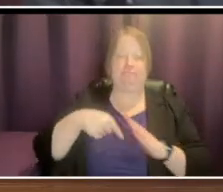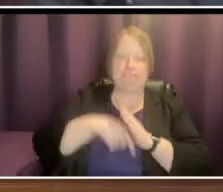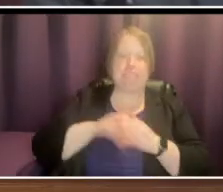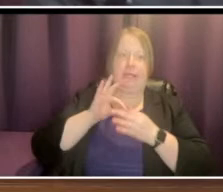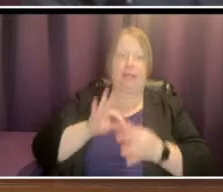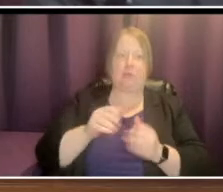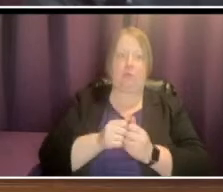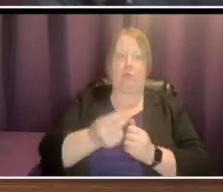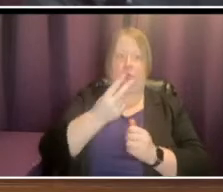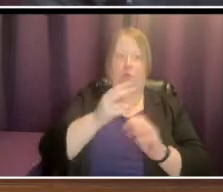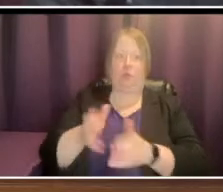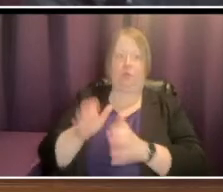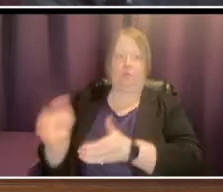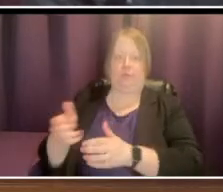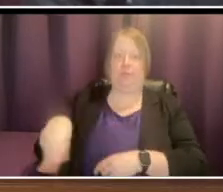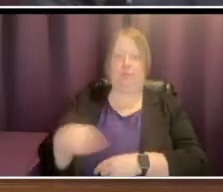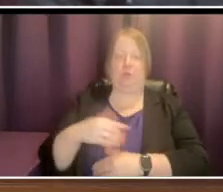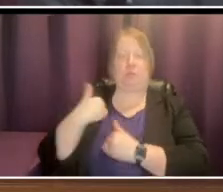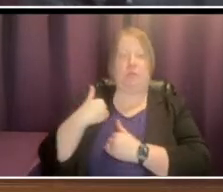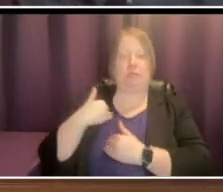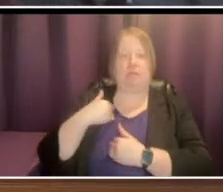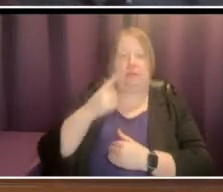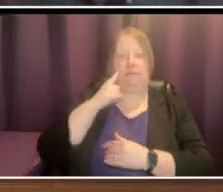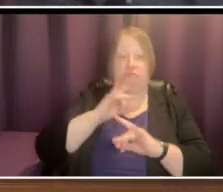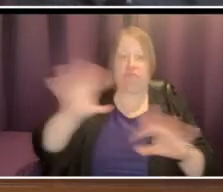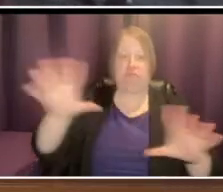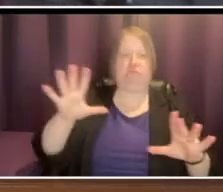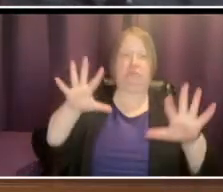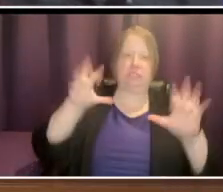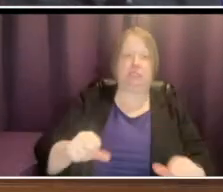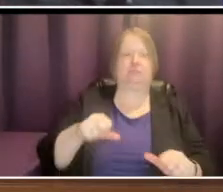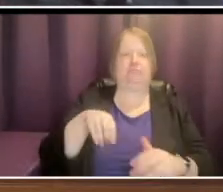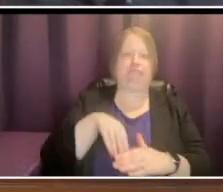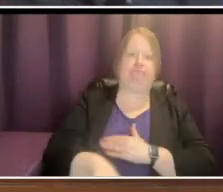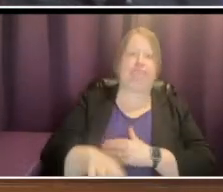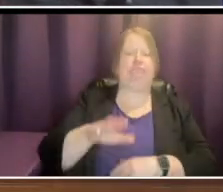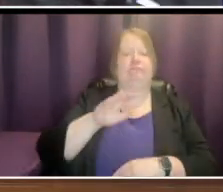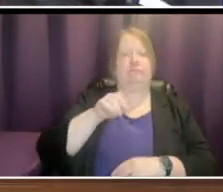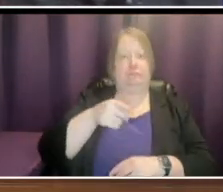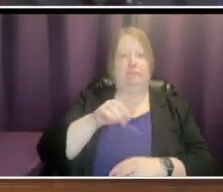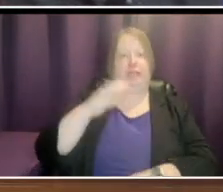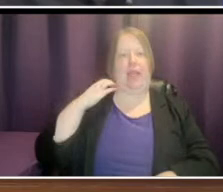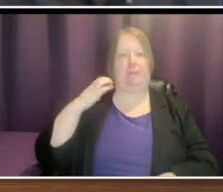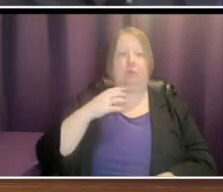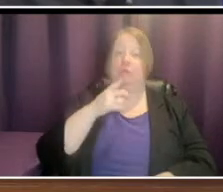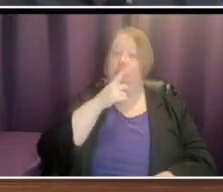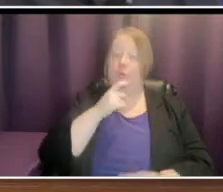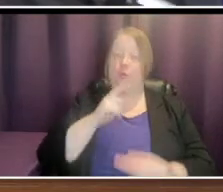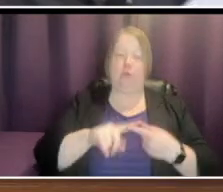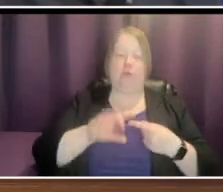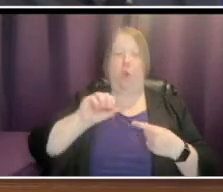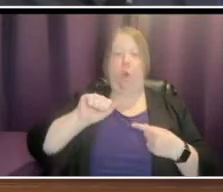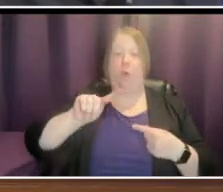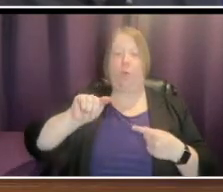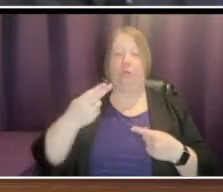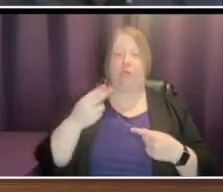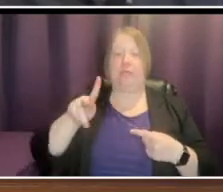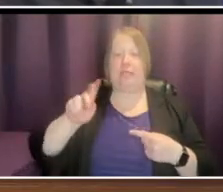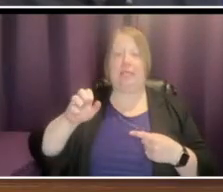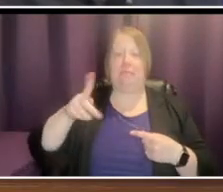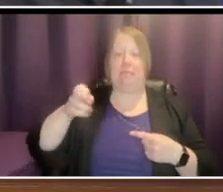for violently attacking the Capitol, the Oath Keepers and the Proud Boys. Individuals from both of